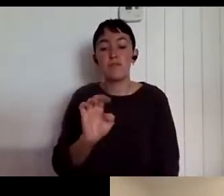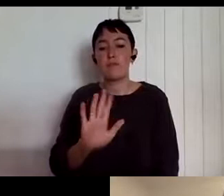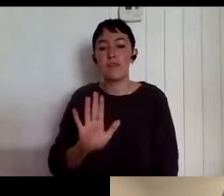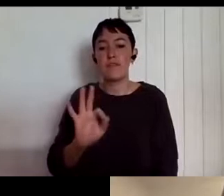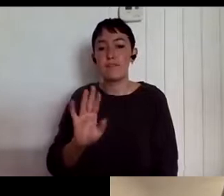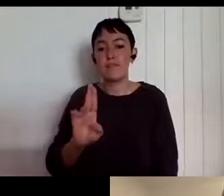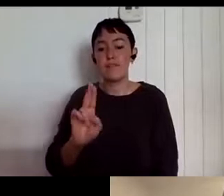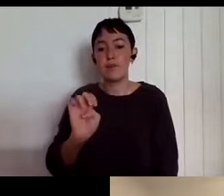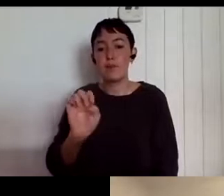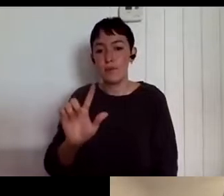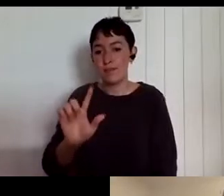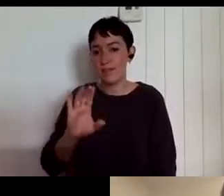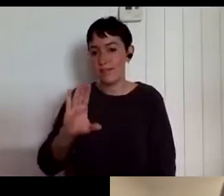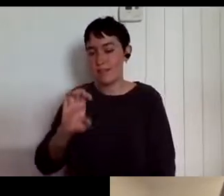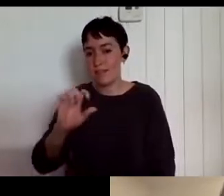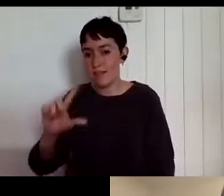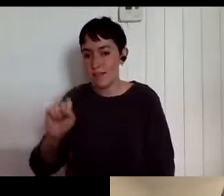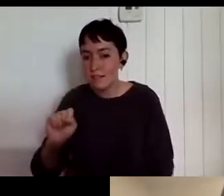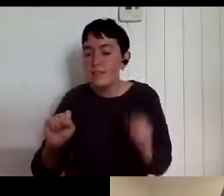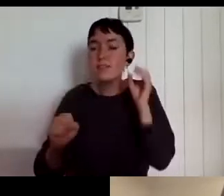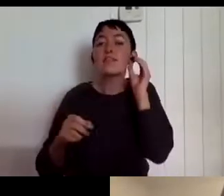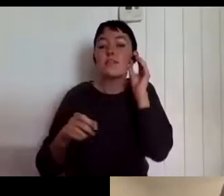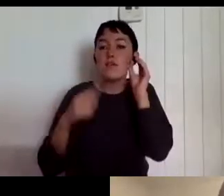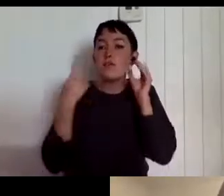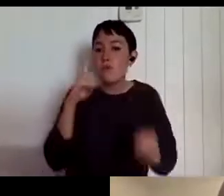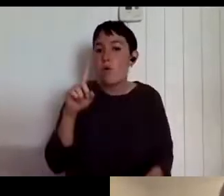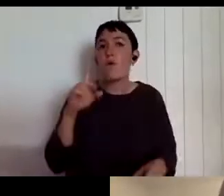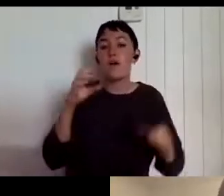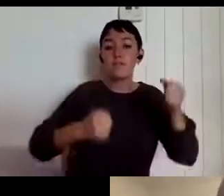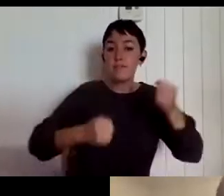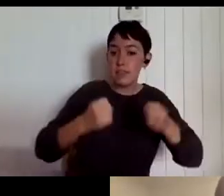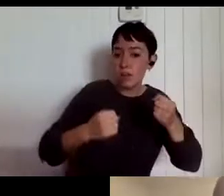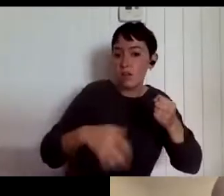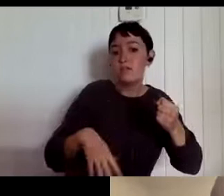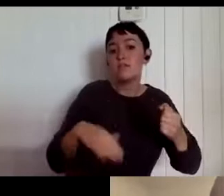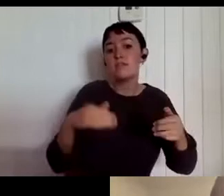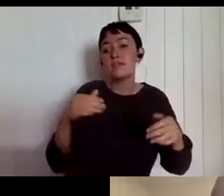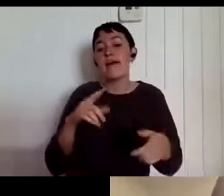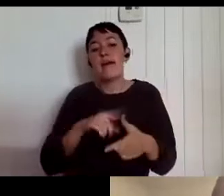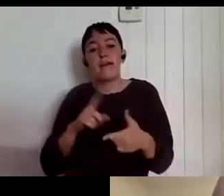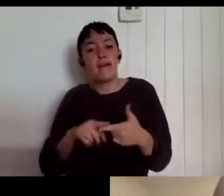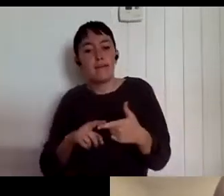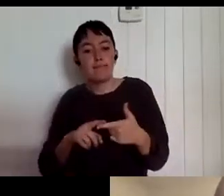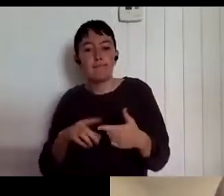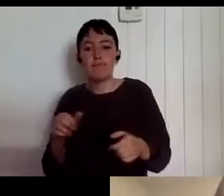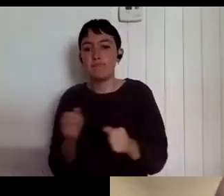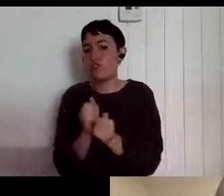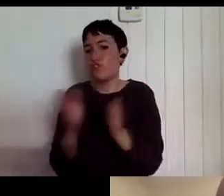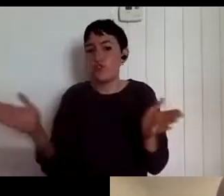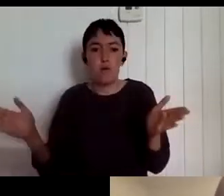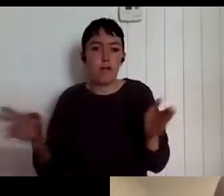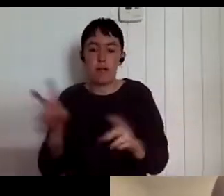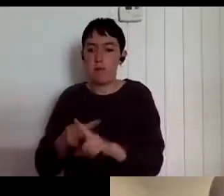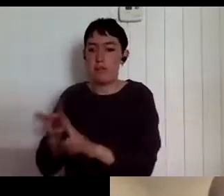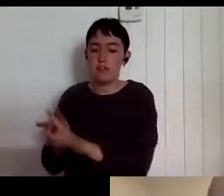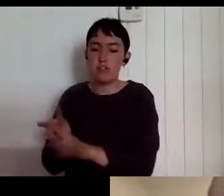cells for both vehicle applications as well as just energy applications in general. A lot of my research is basically just modeling